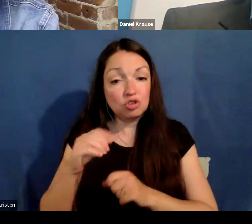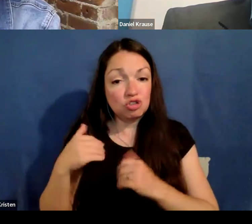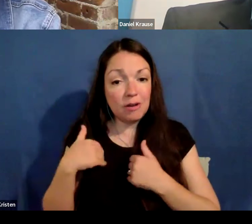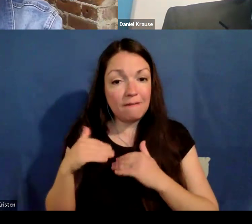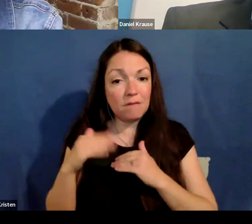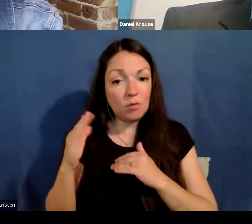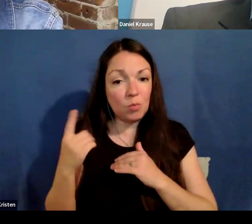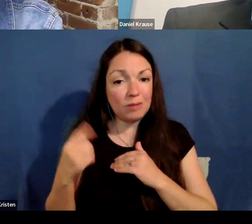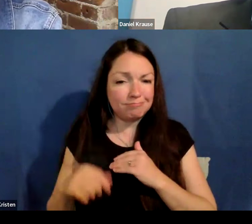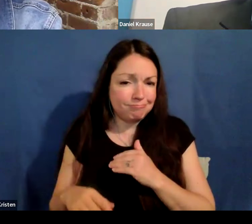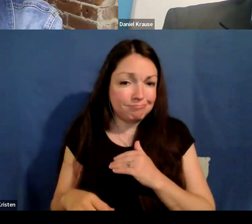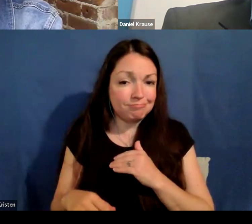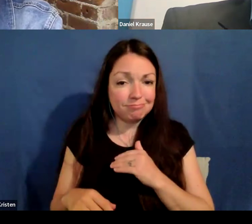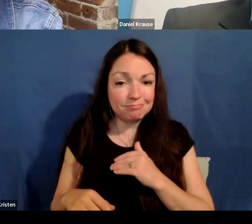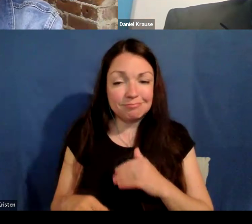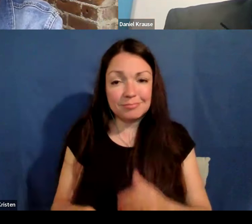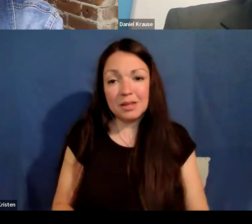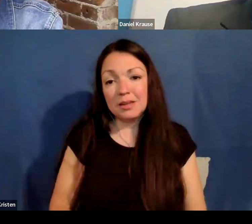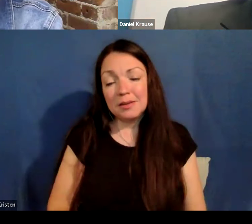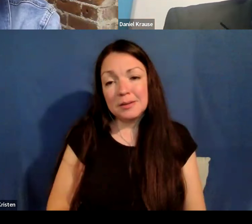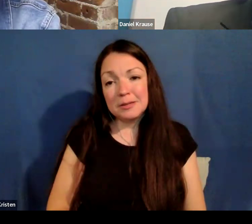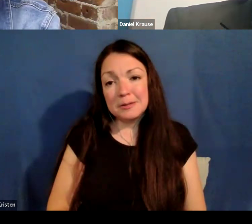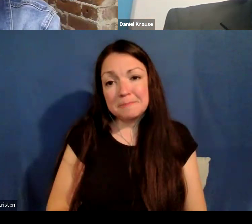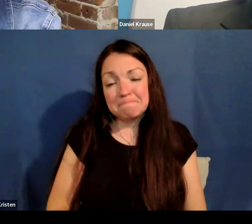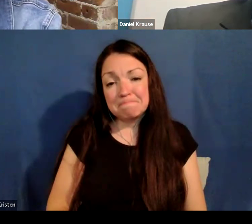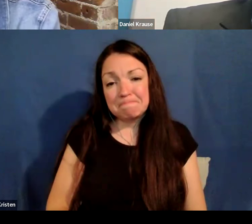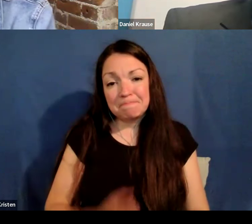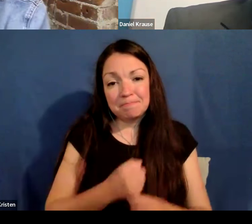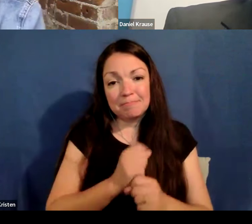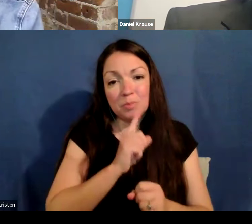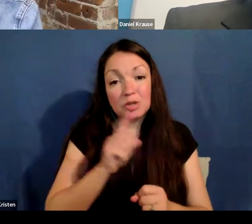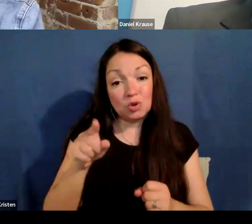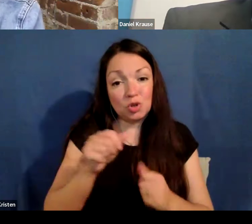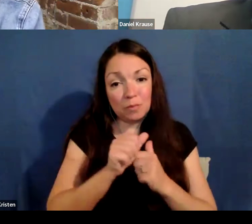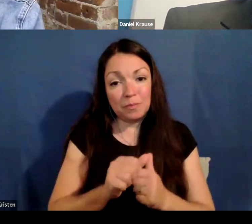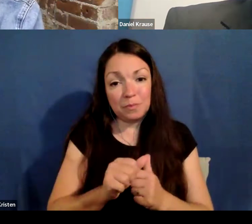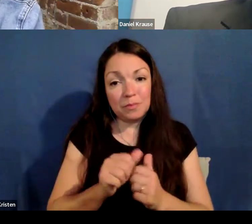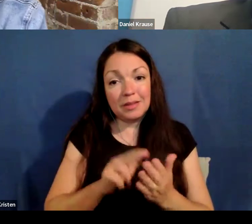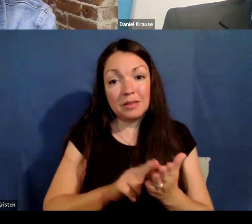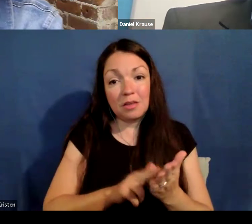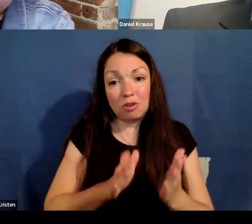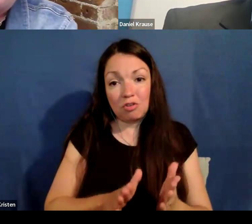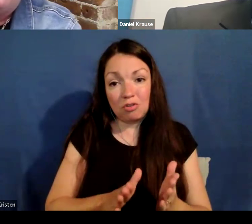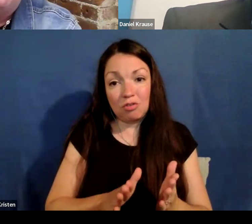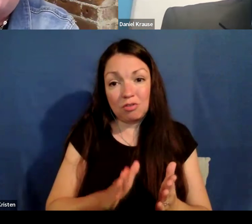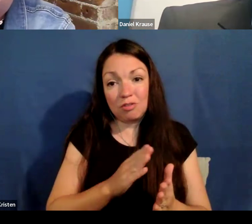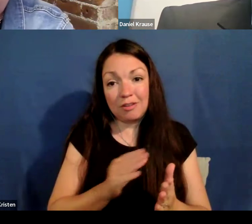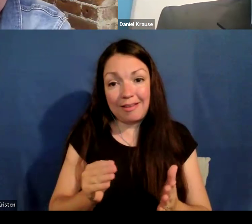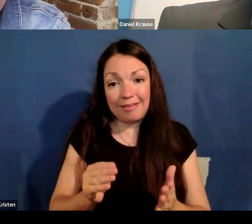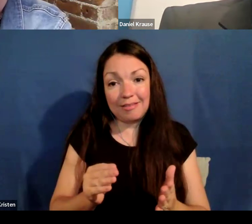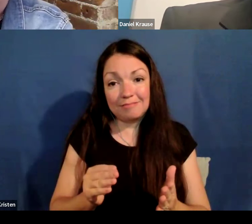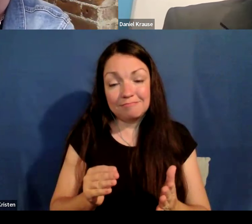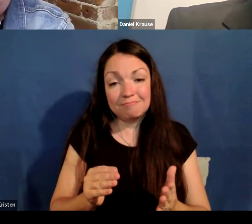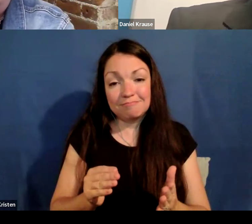contract. So just make sure you're in compliance as a contractor and